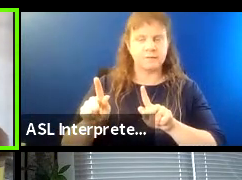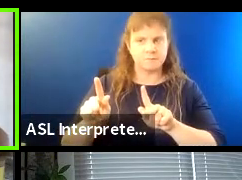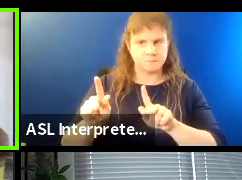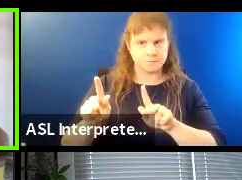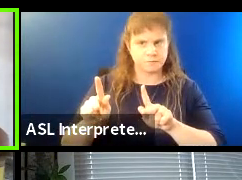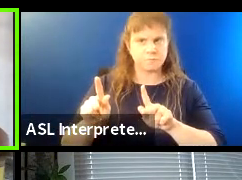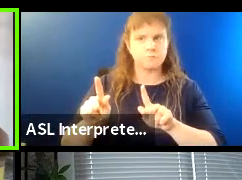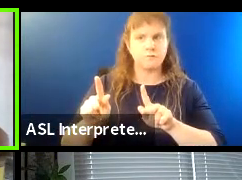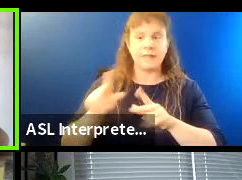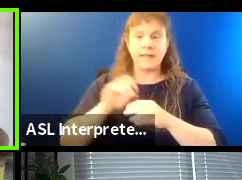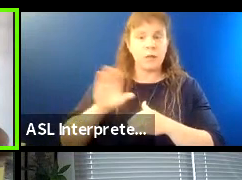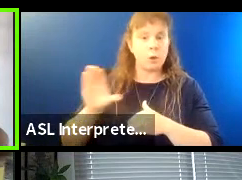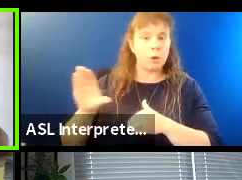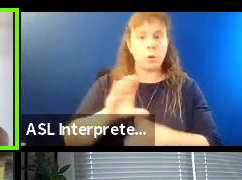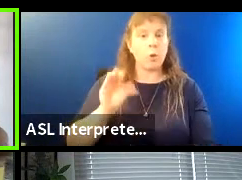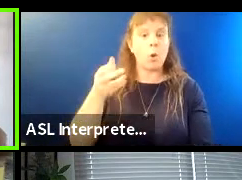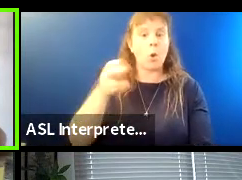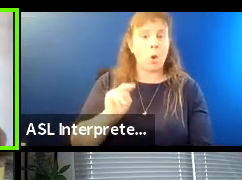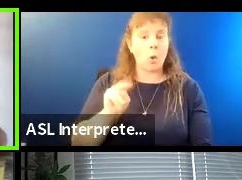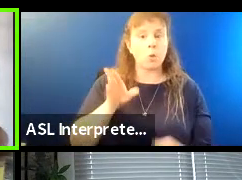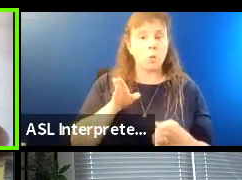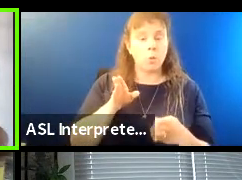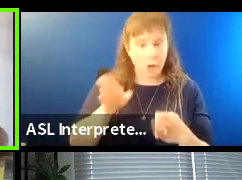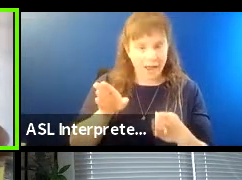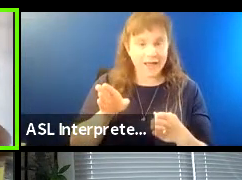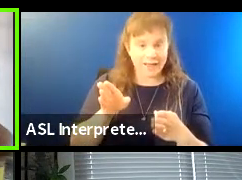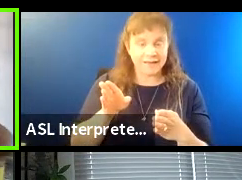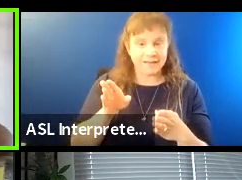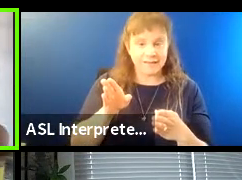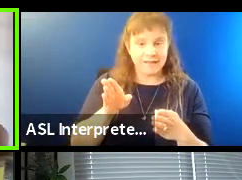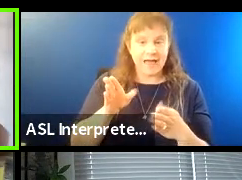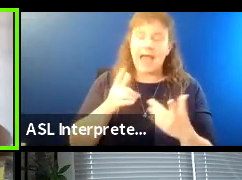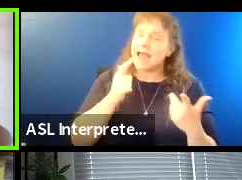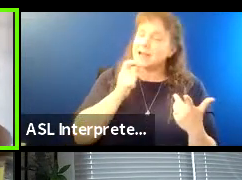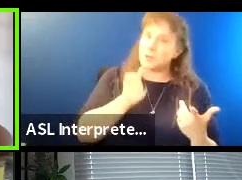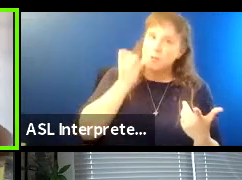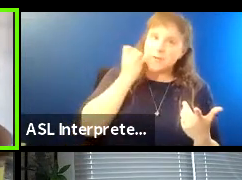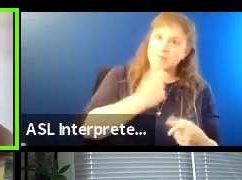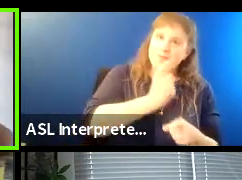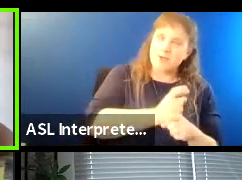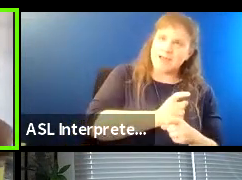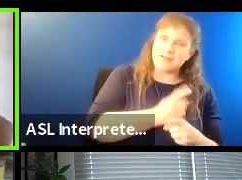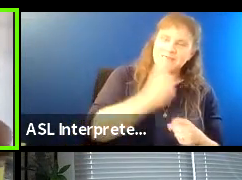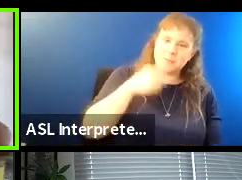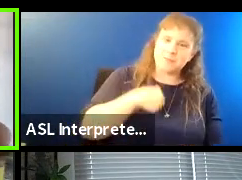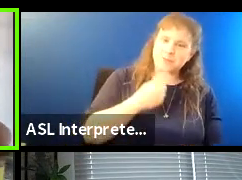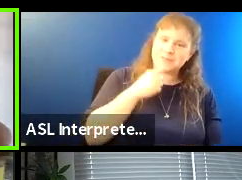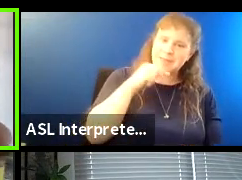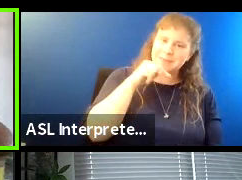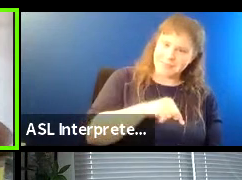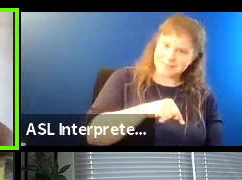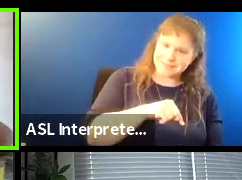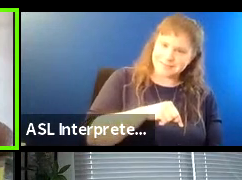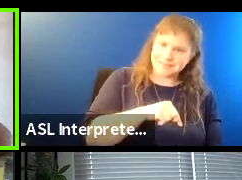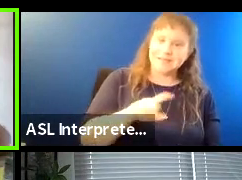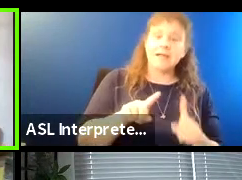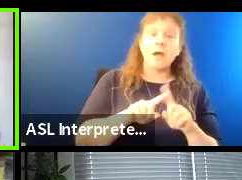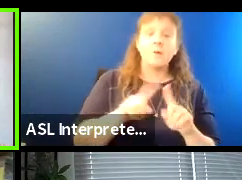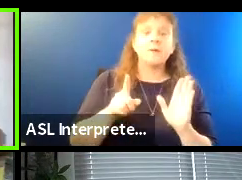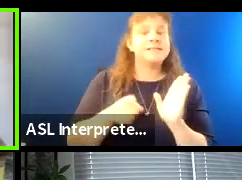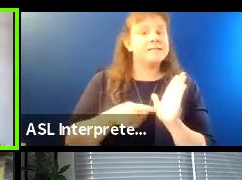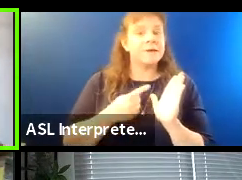contributed in a way that I will say, I don't know if it's right for me to say this, but is sometimes uncommon in